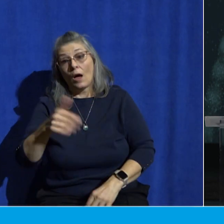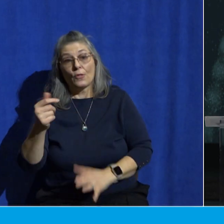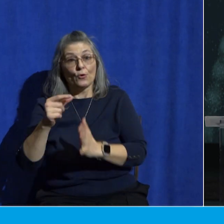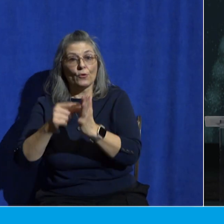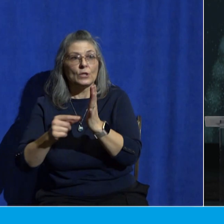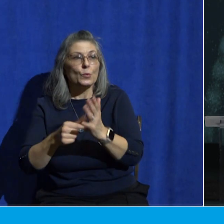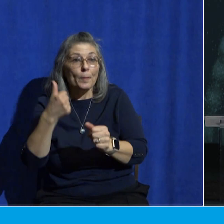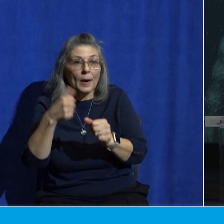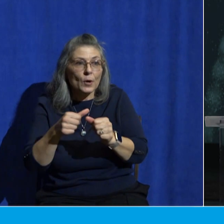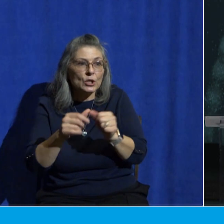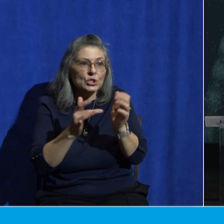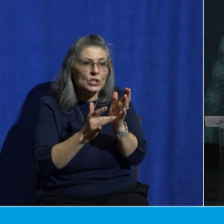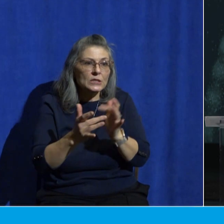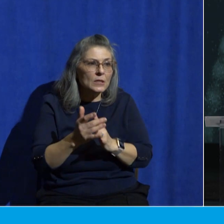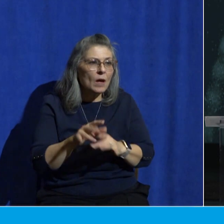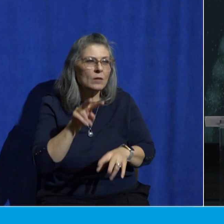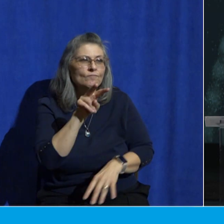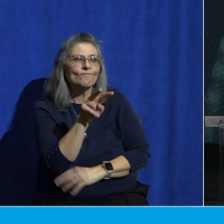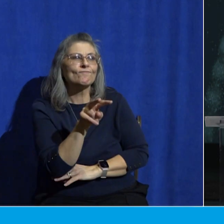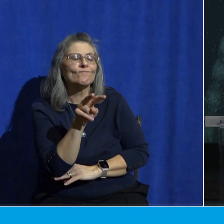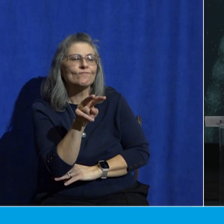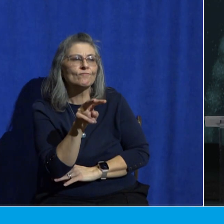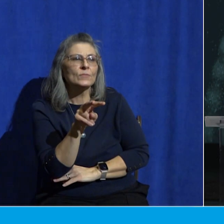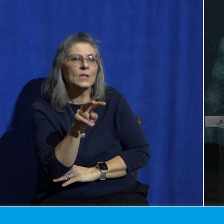weeping, he said,